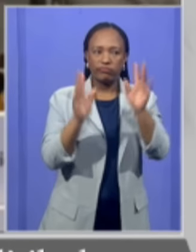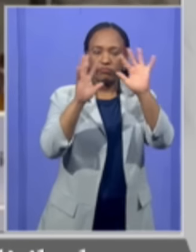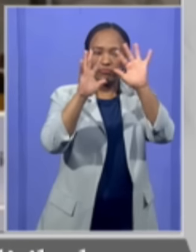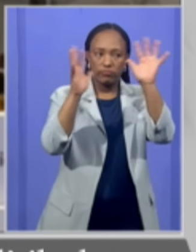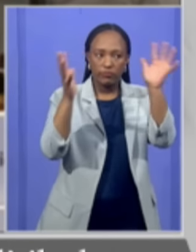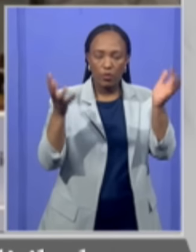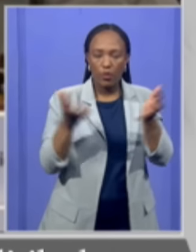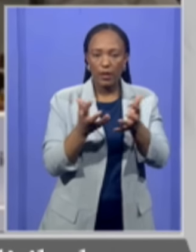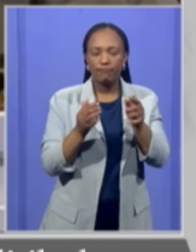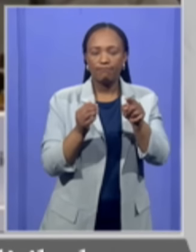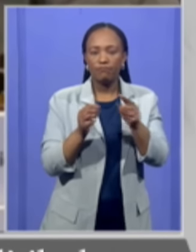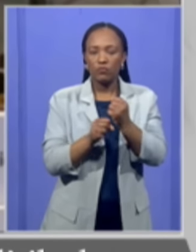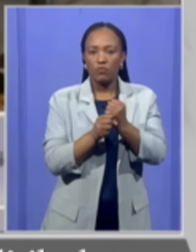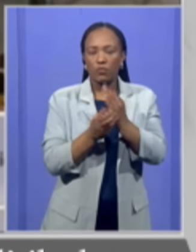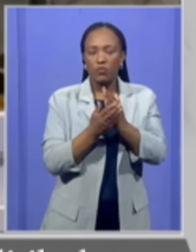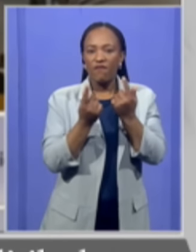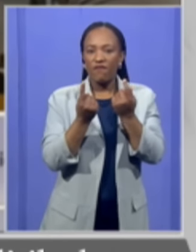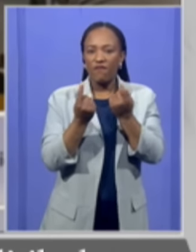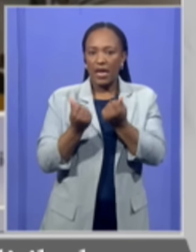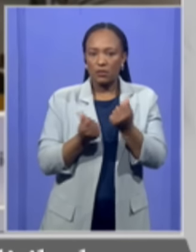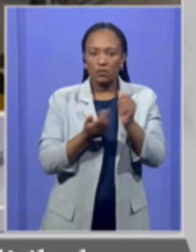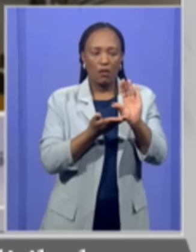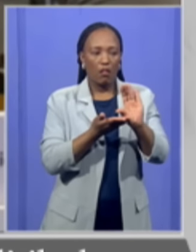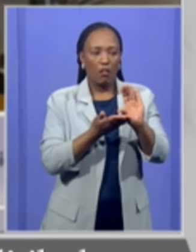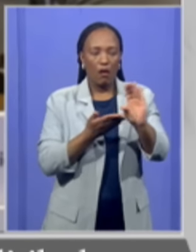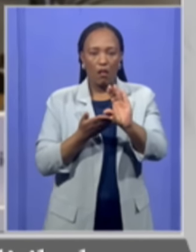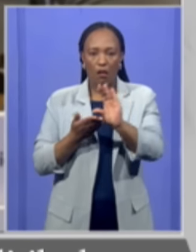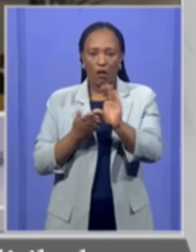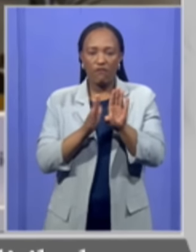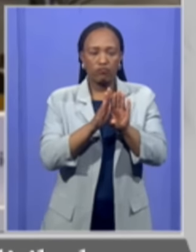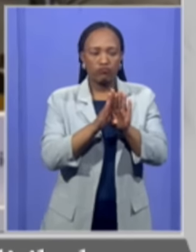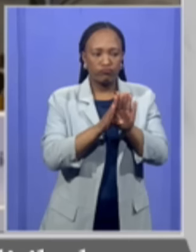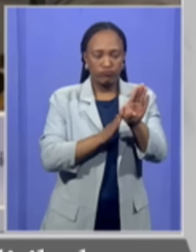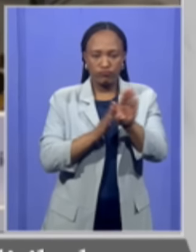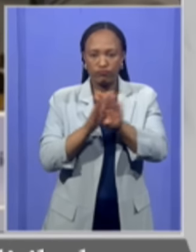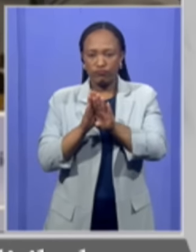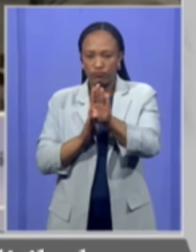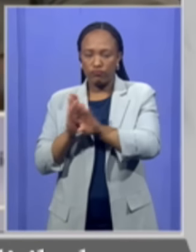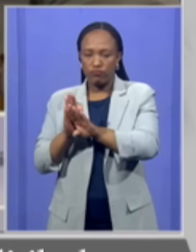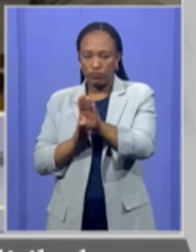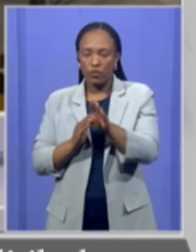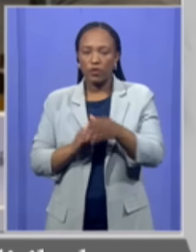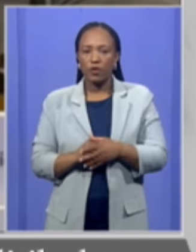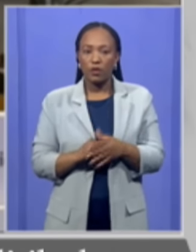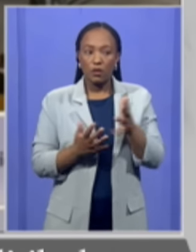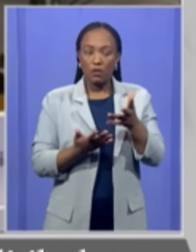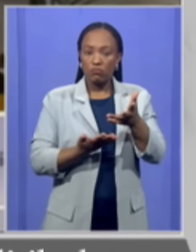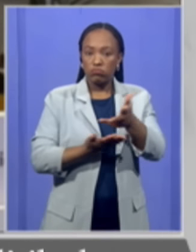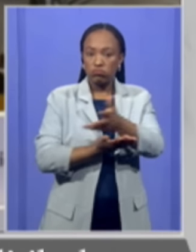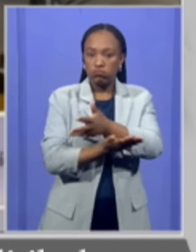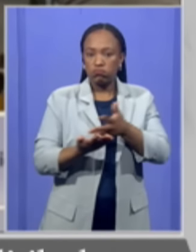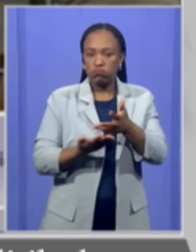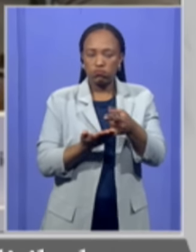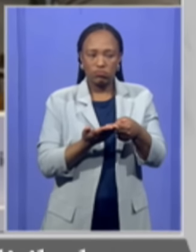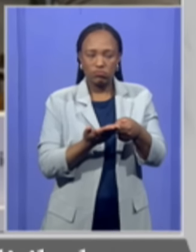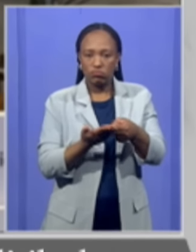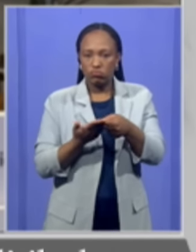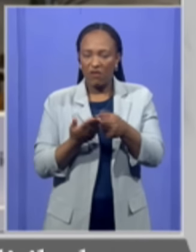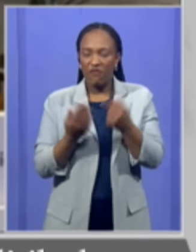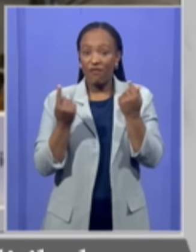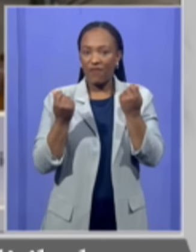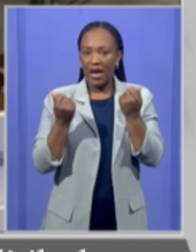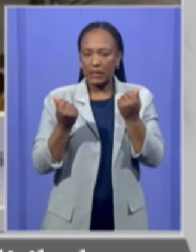ensuring financing for development. These discussions are instrumental in shaping the outcomes of the finance track